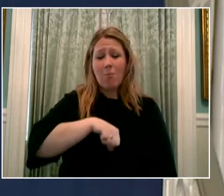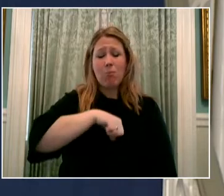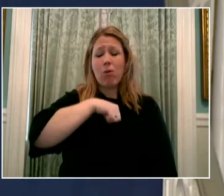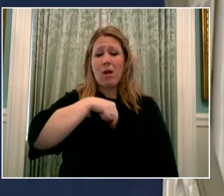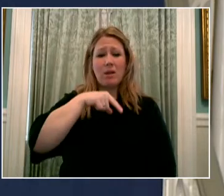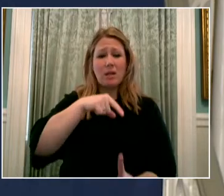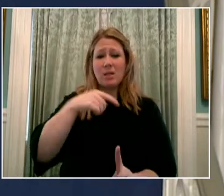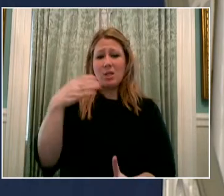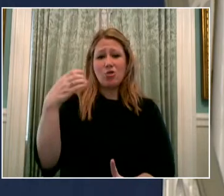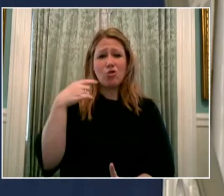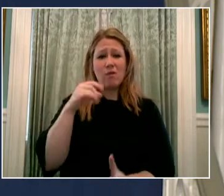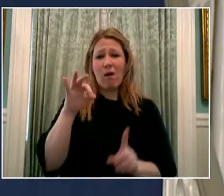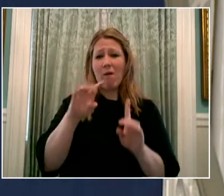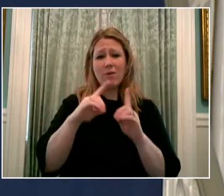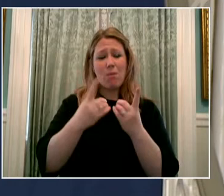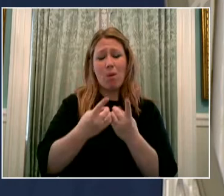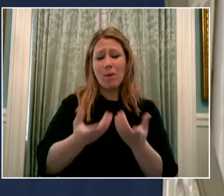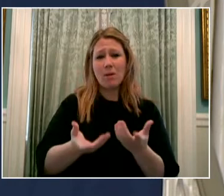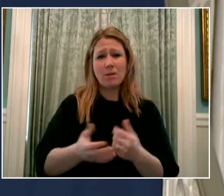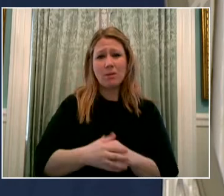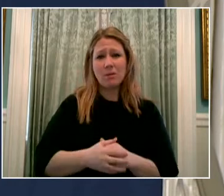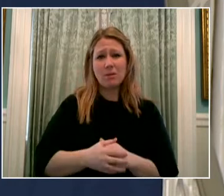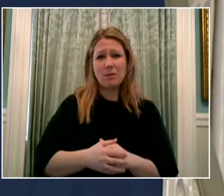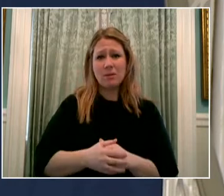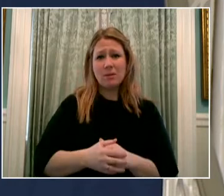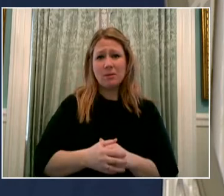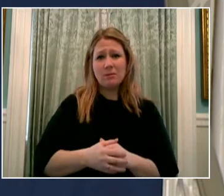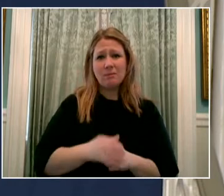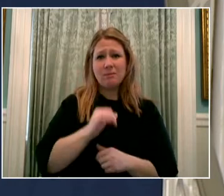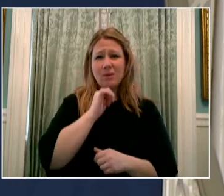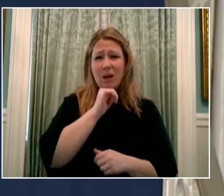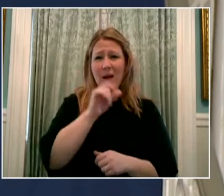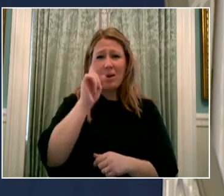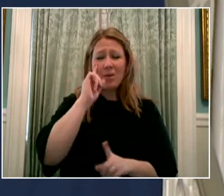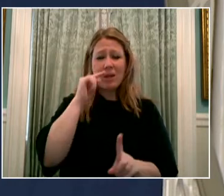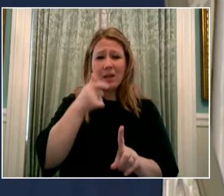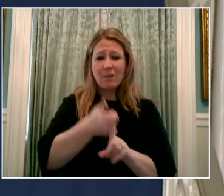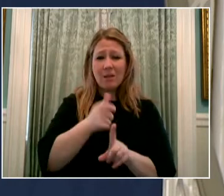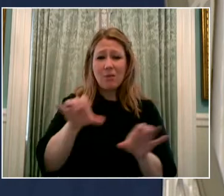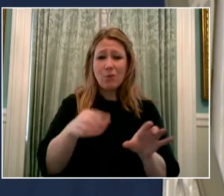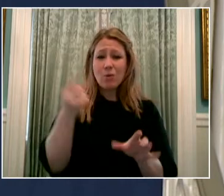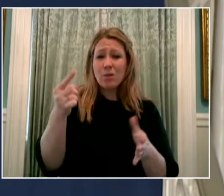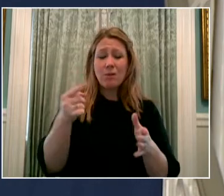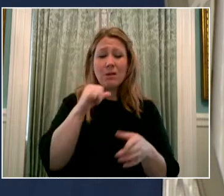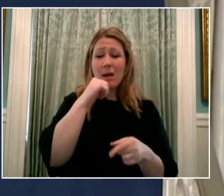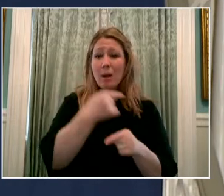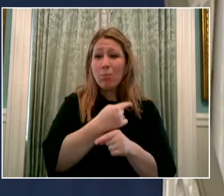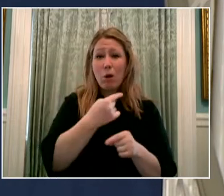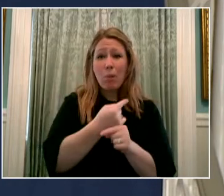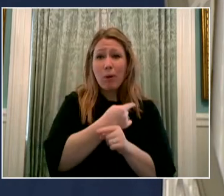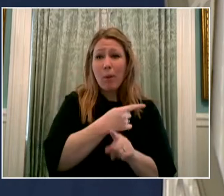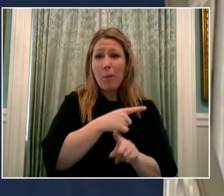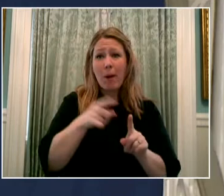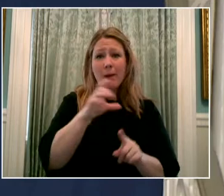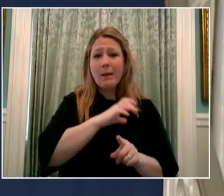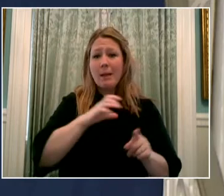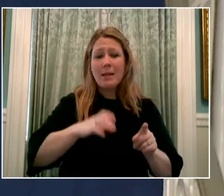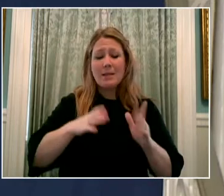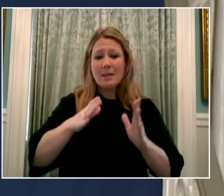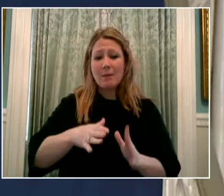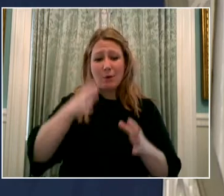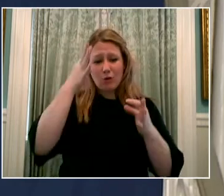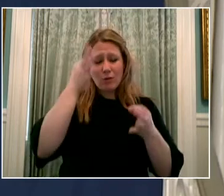And I don't think he would do something that's inappropriate, but it's up to the commissioner to do her overview. But I am